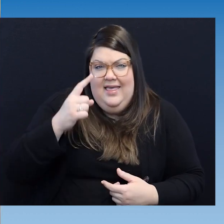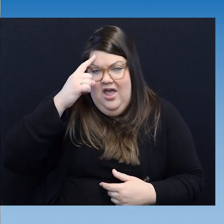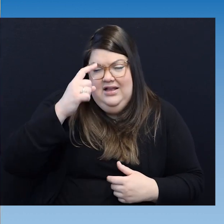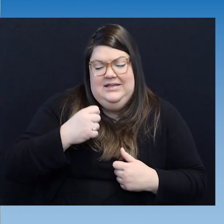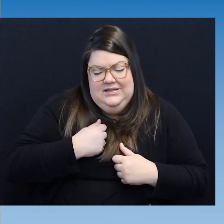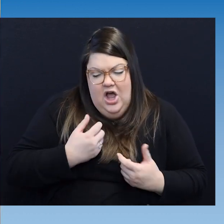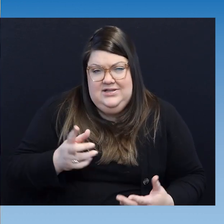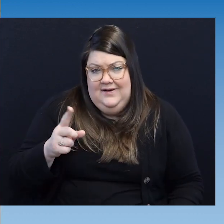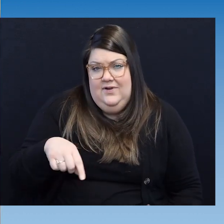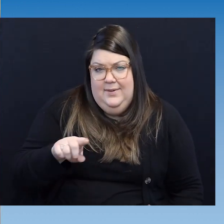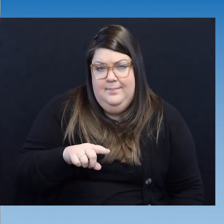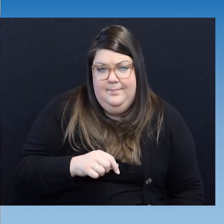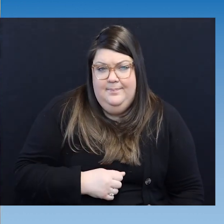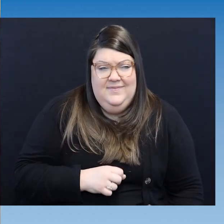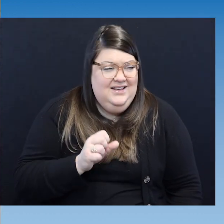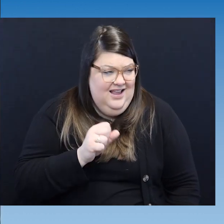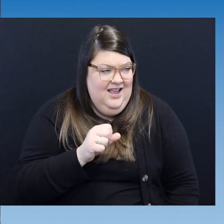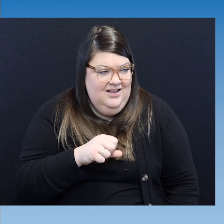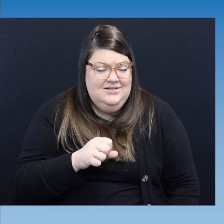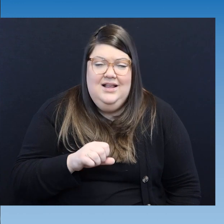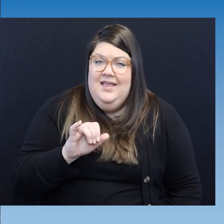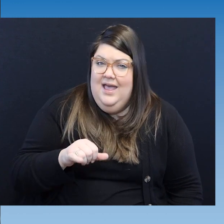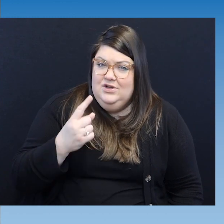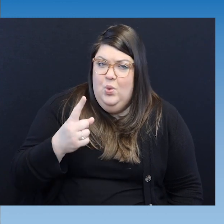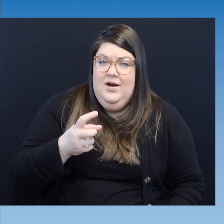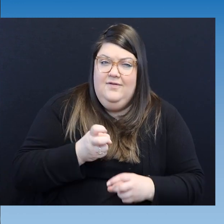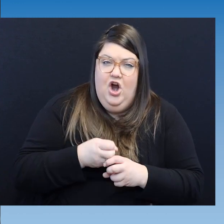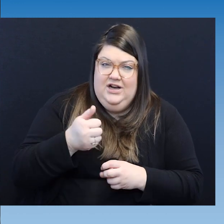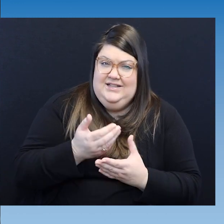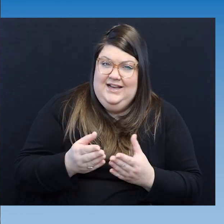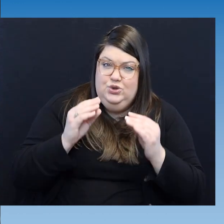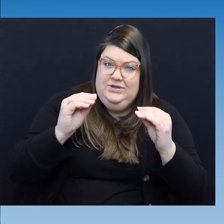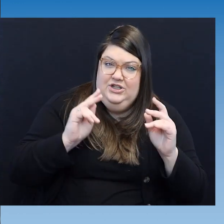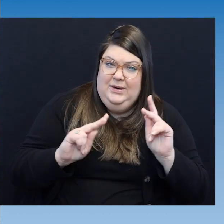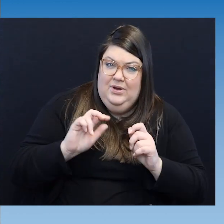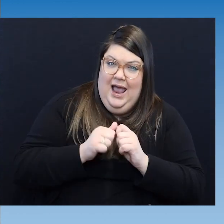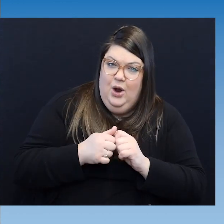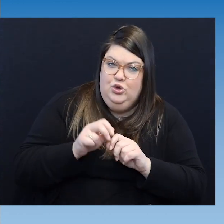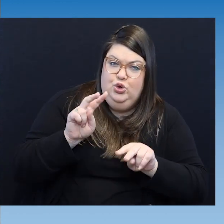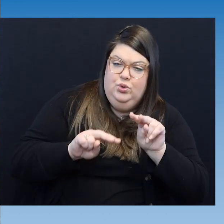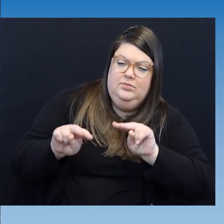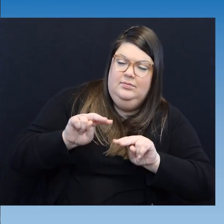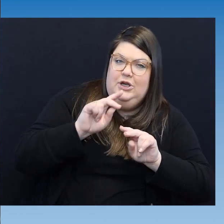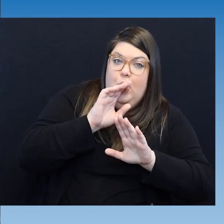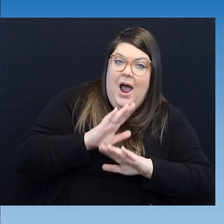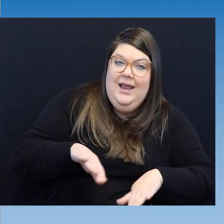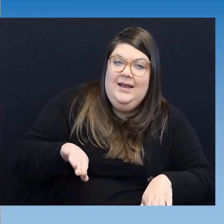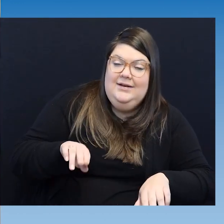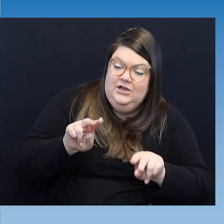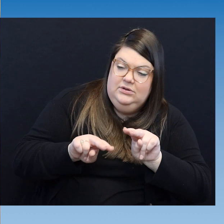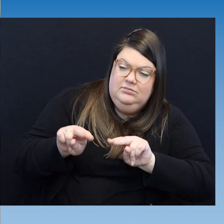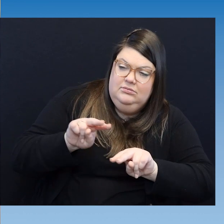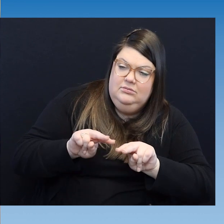yes. That is one of the hardest things to teach people, mm-hmm. is how to be quiet,